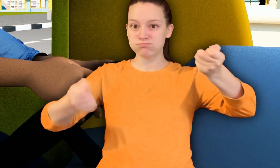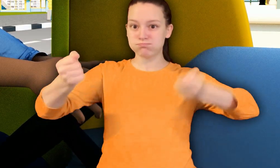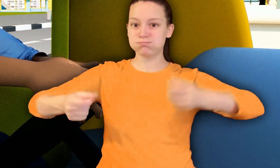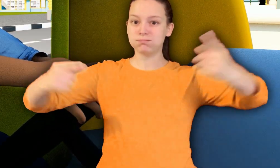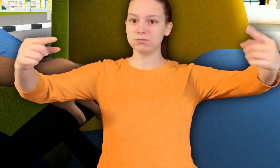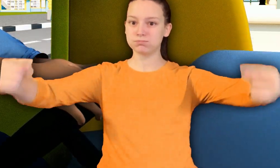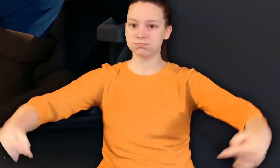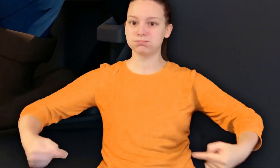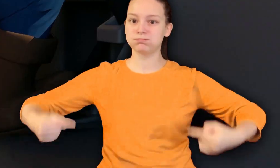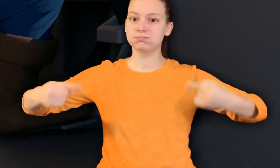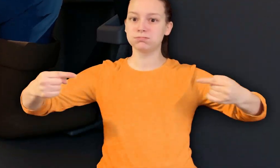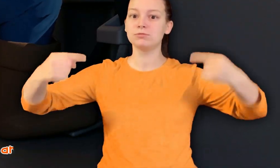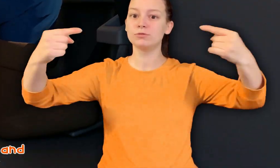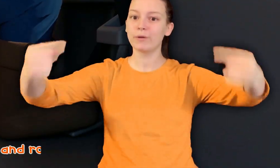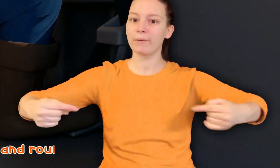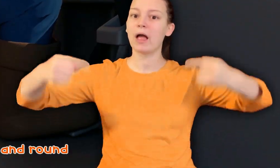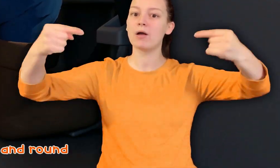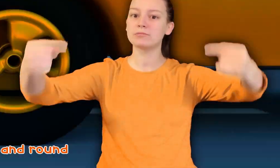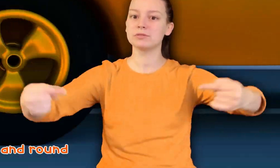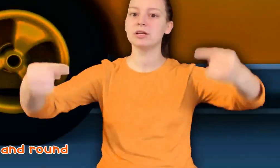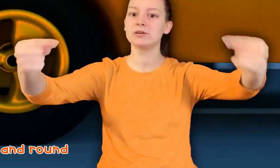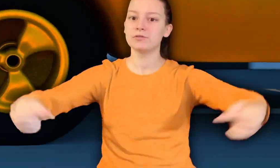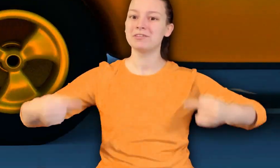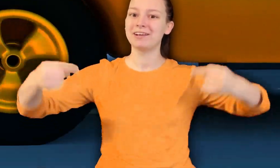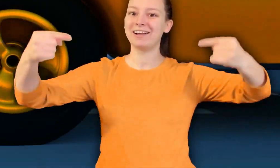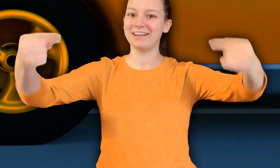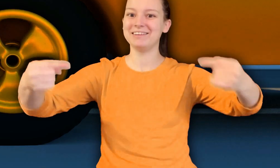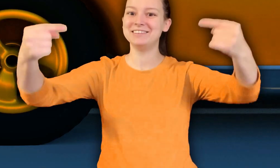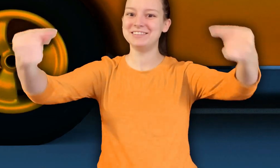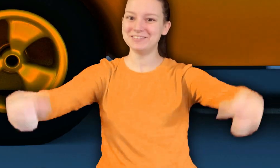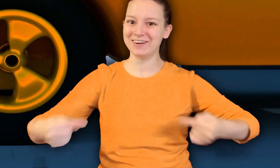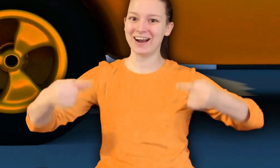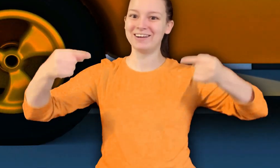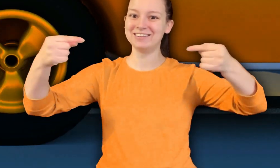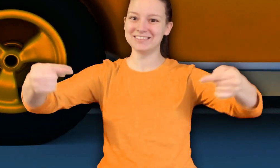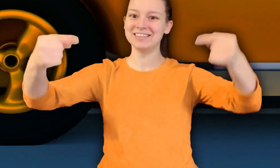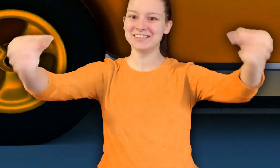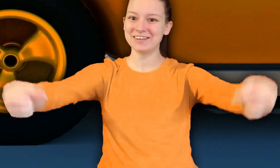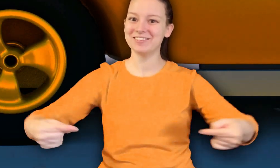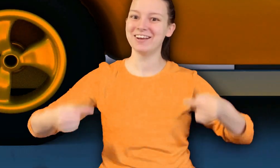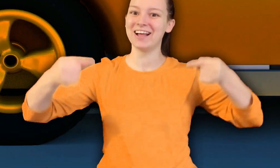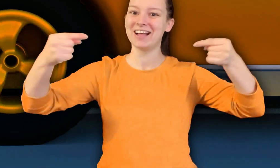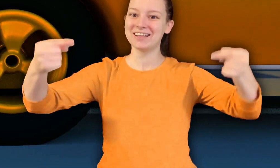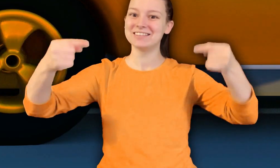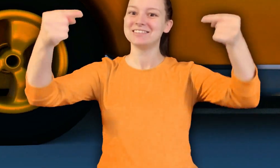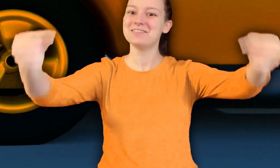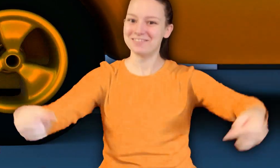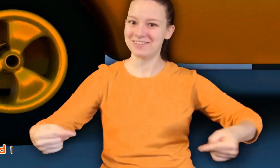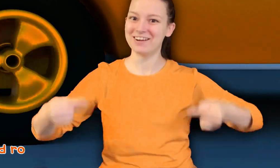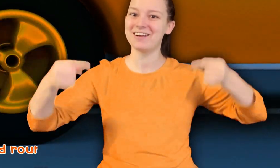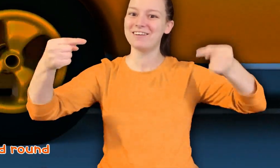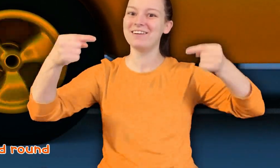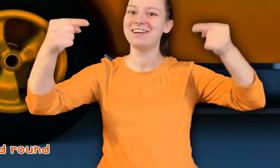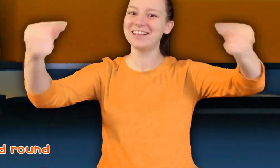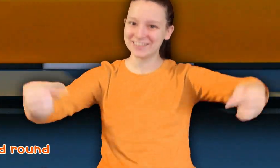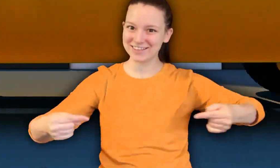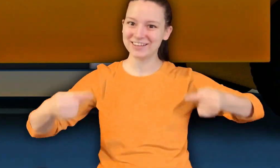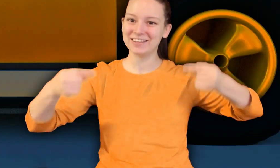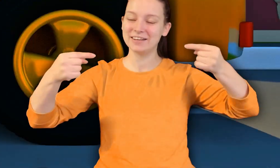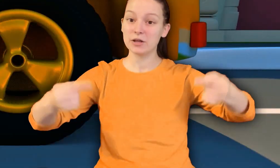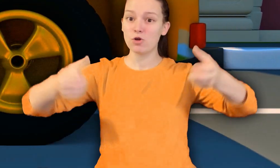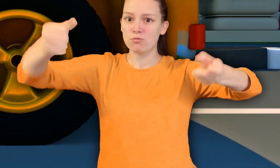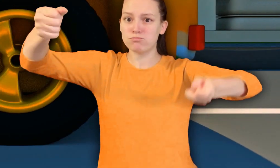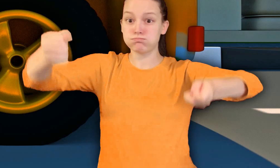No wheels on the bus go round and round, round and round, round